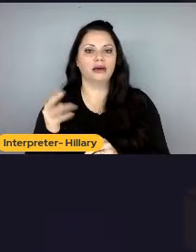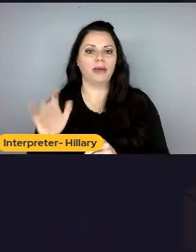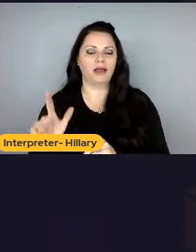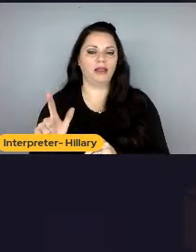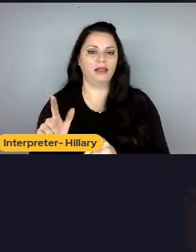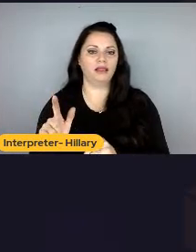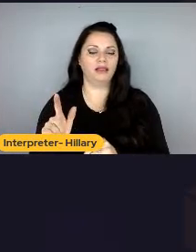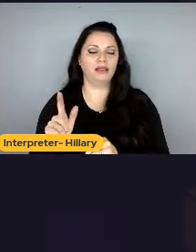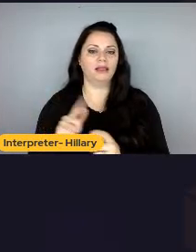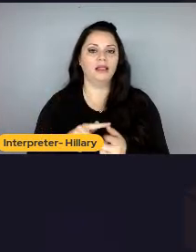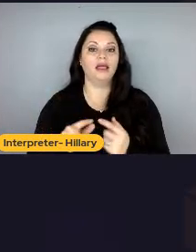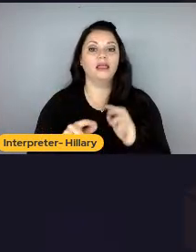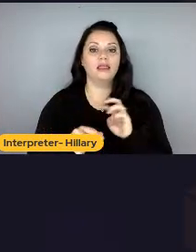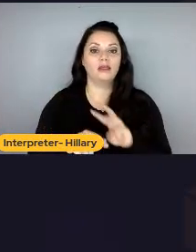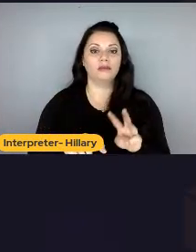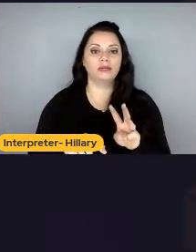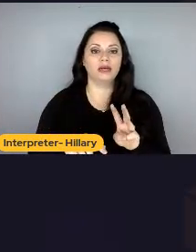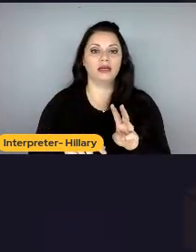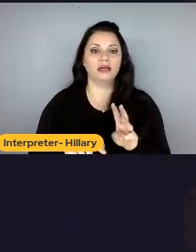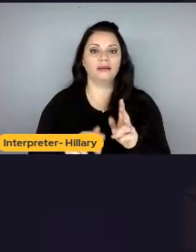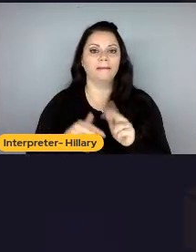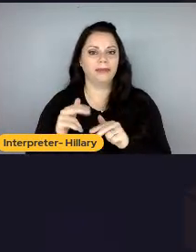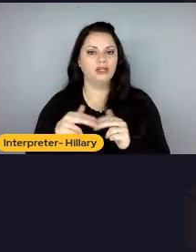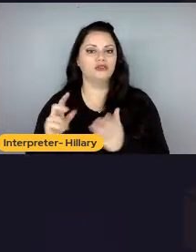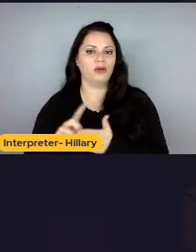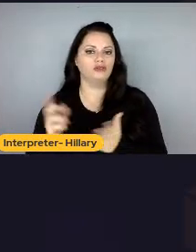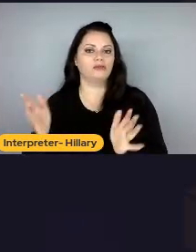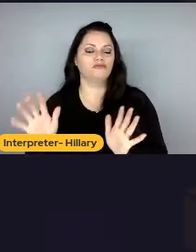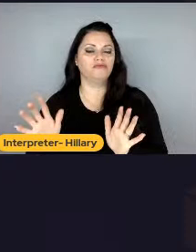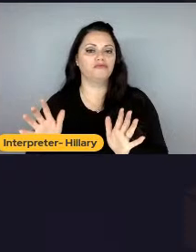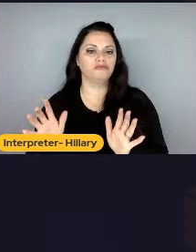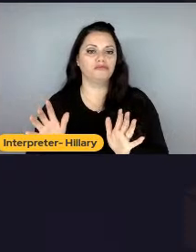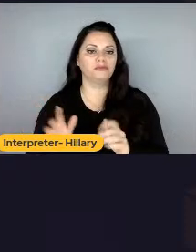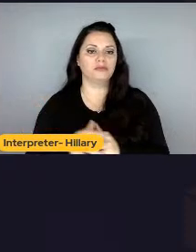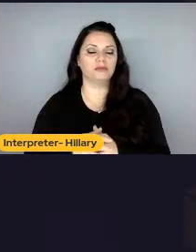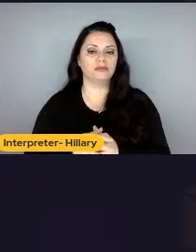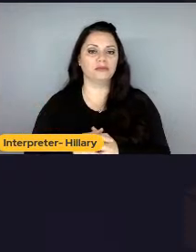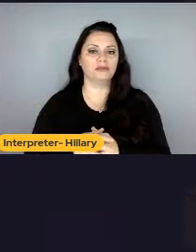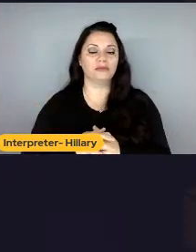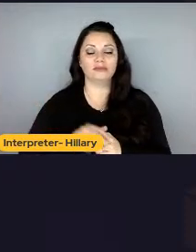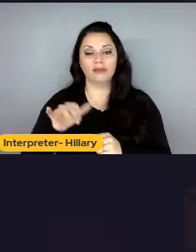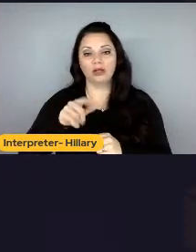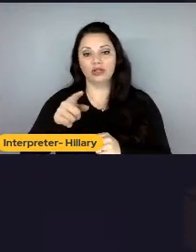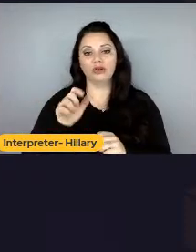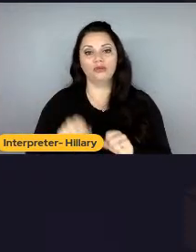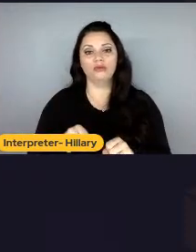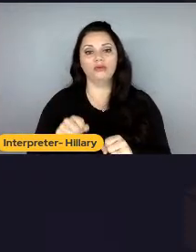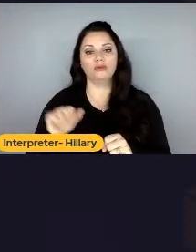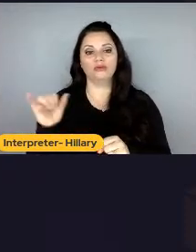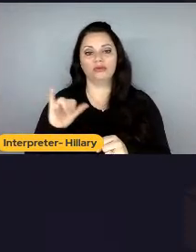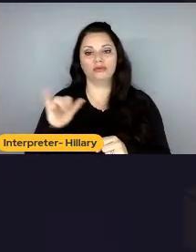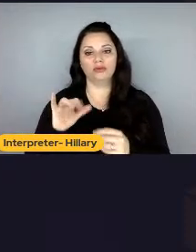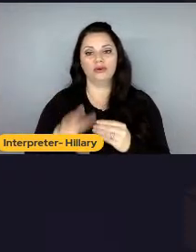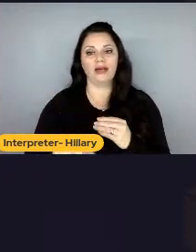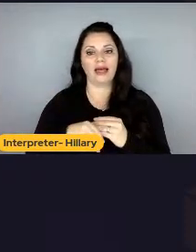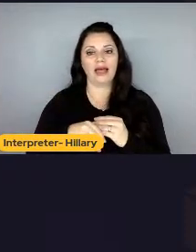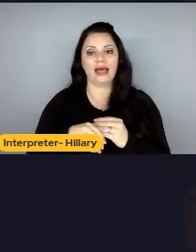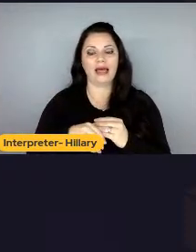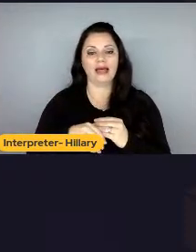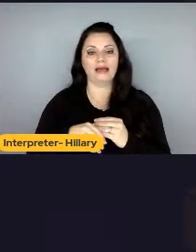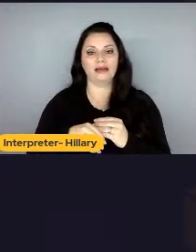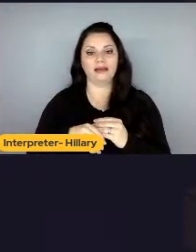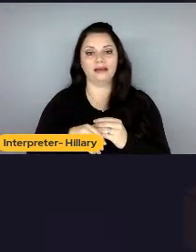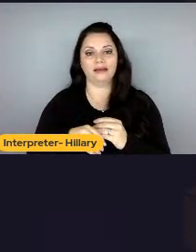is in a build directory. And in addition to that, you can also add CloudFront